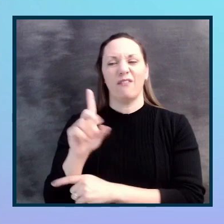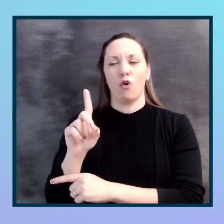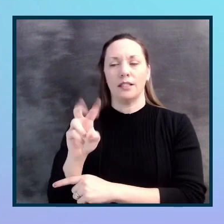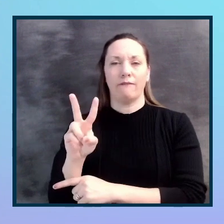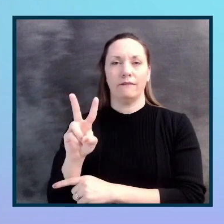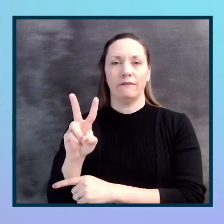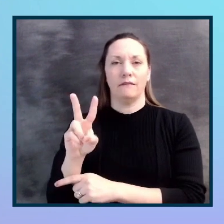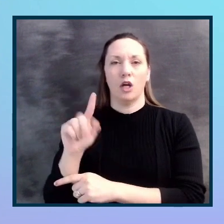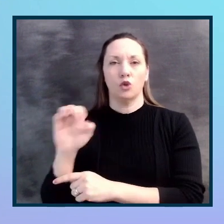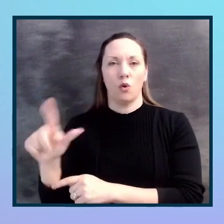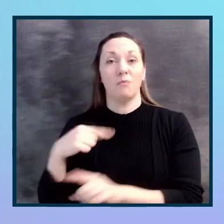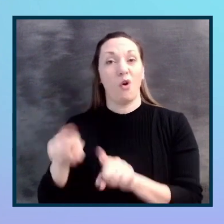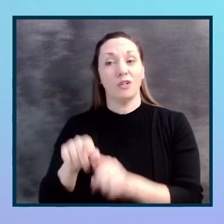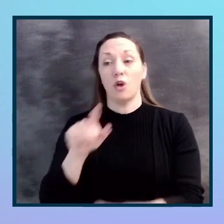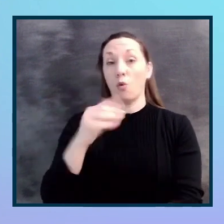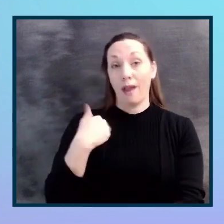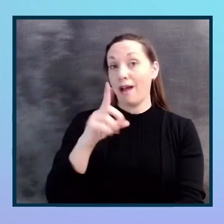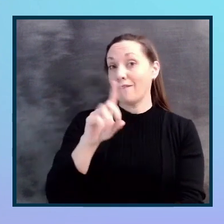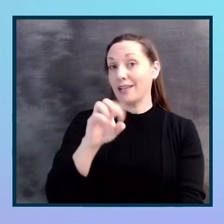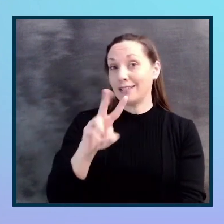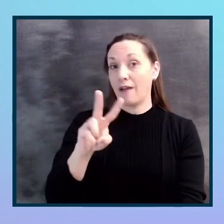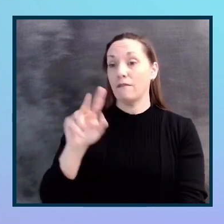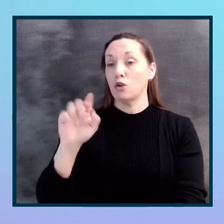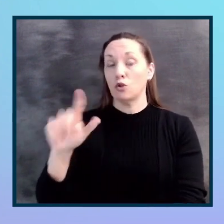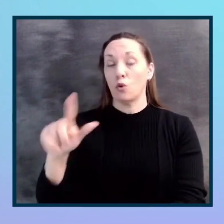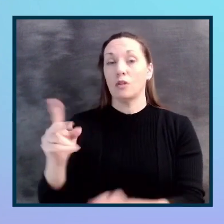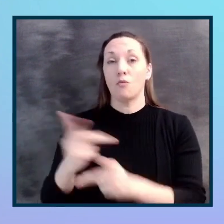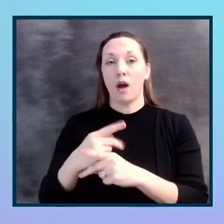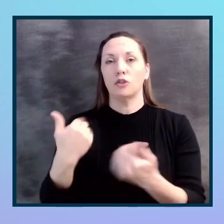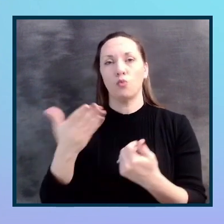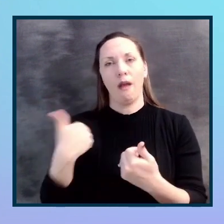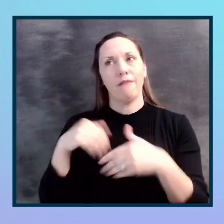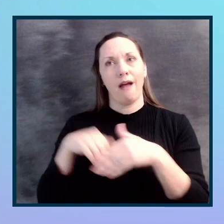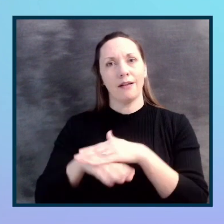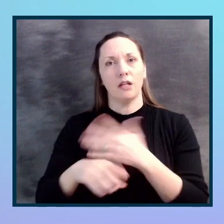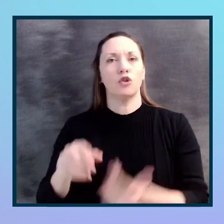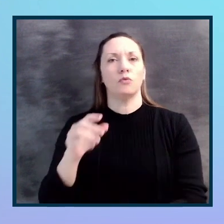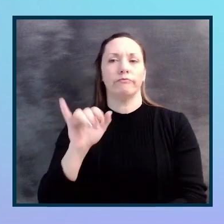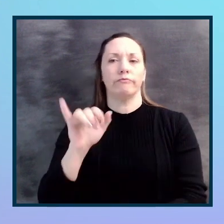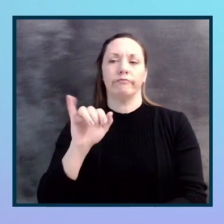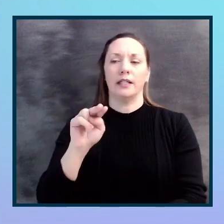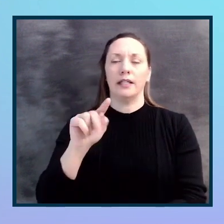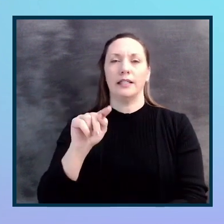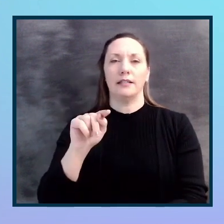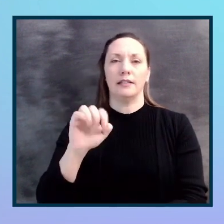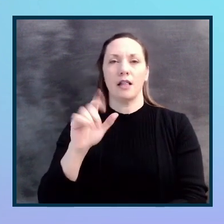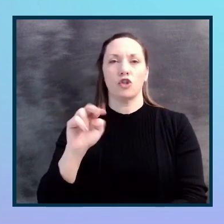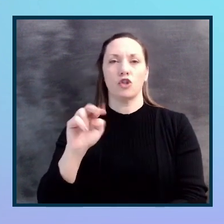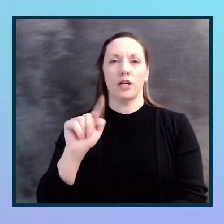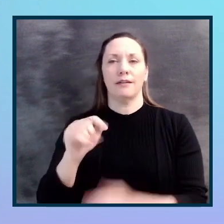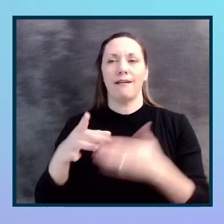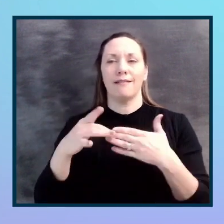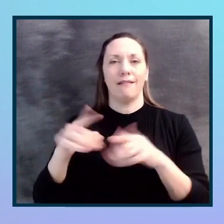also have our DevTools products, which gives you access, for example, to intelligent guided tests and other great features.